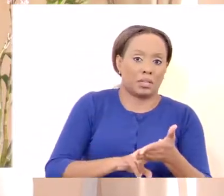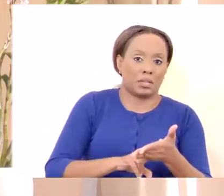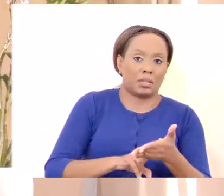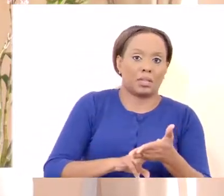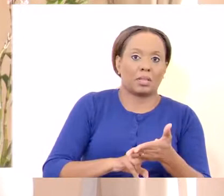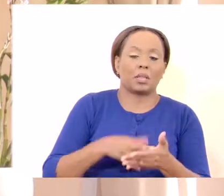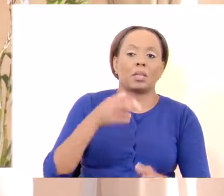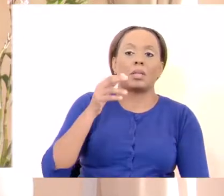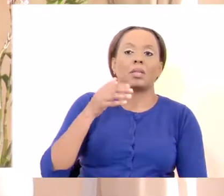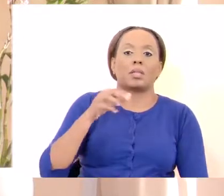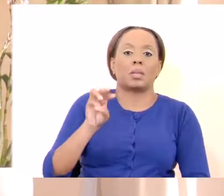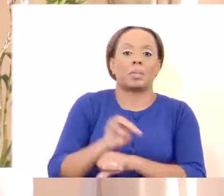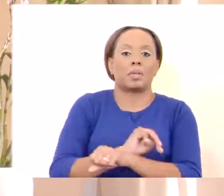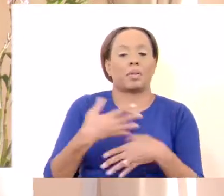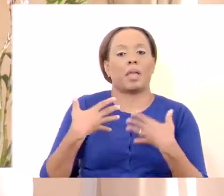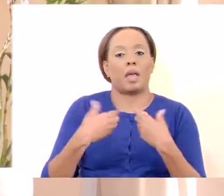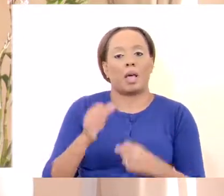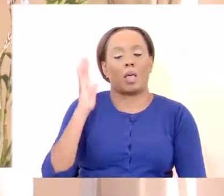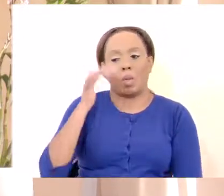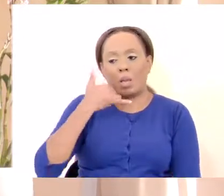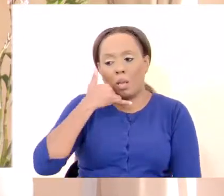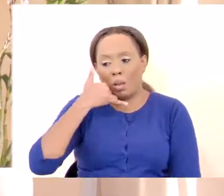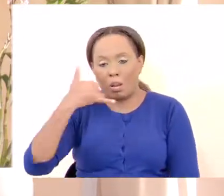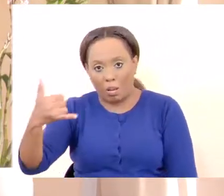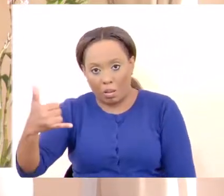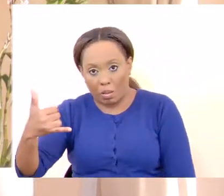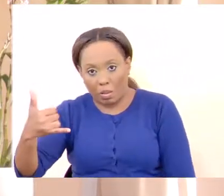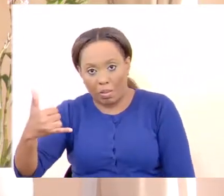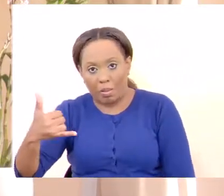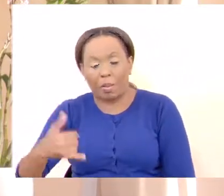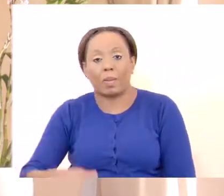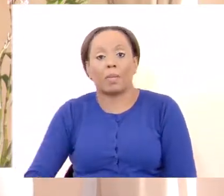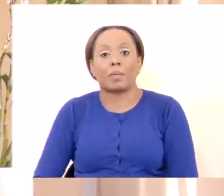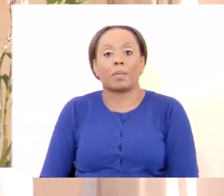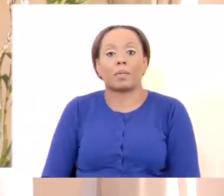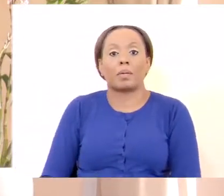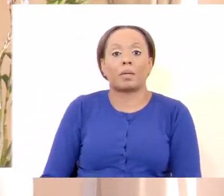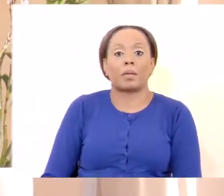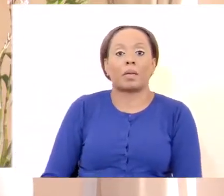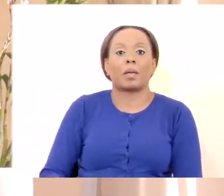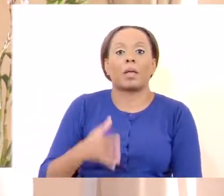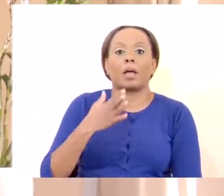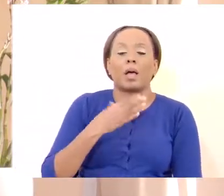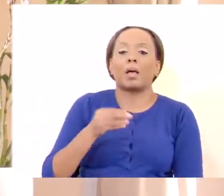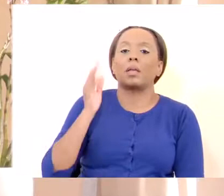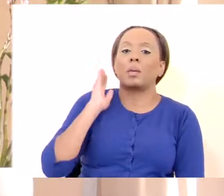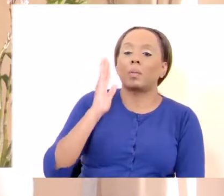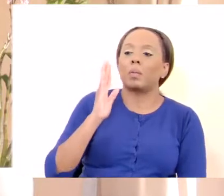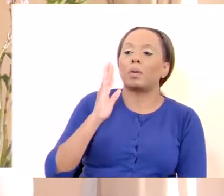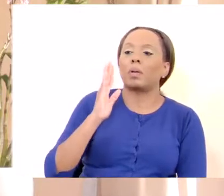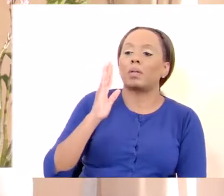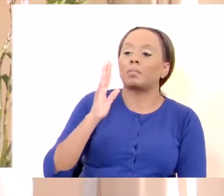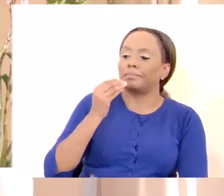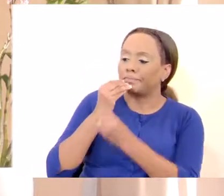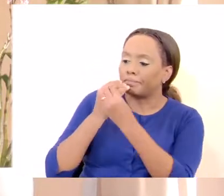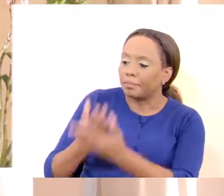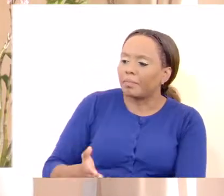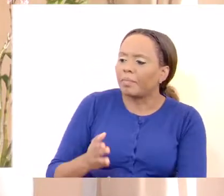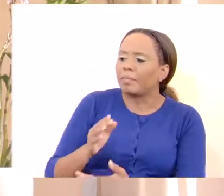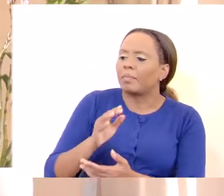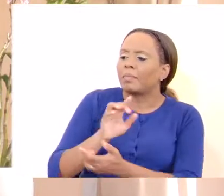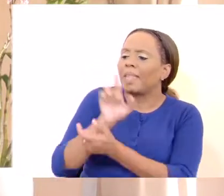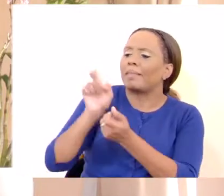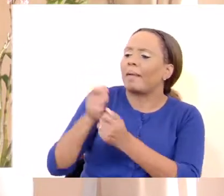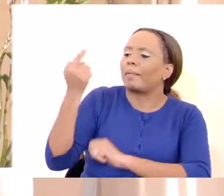of Health and Wellness and the Vaccine Committee, and those persons will be told exactly where and when to go to receive